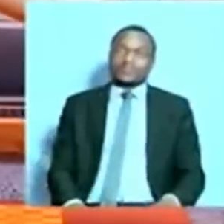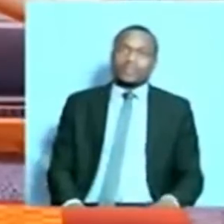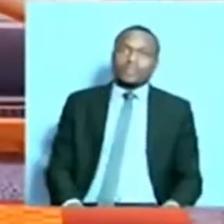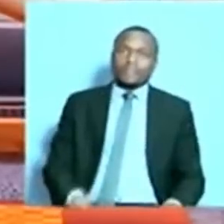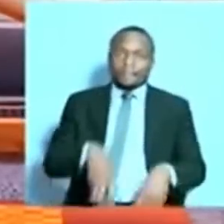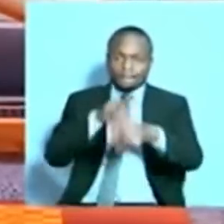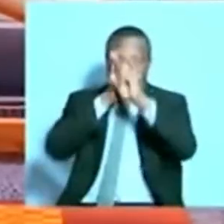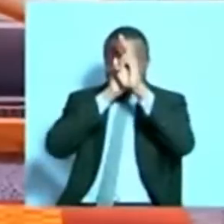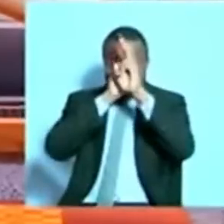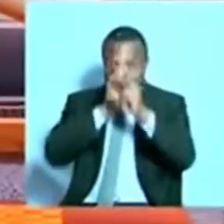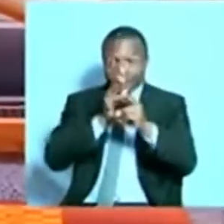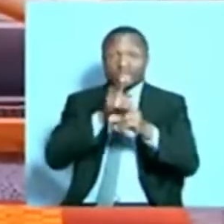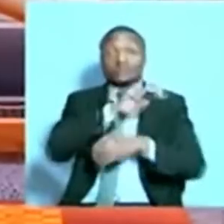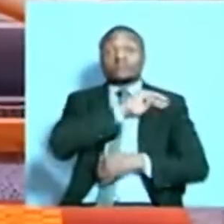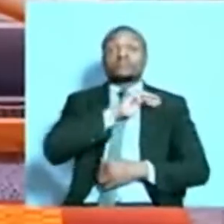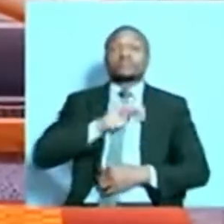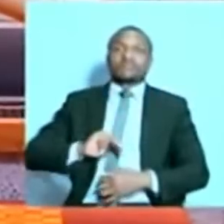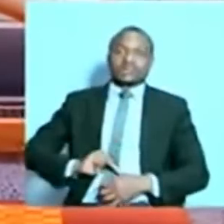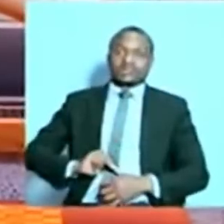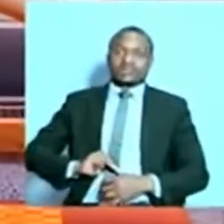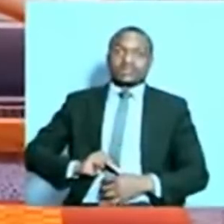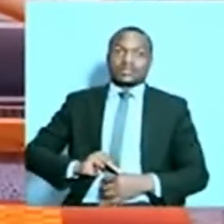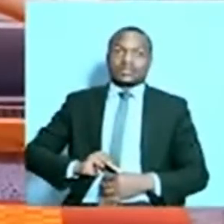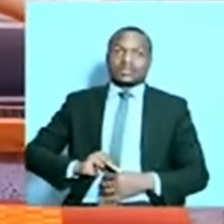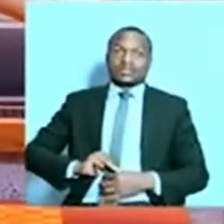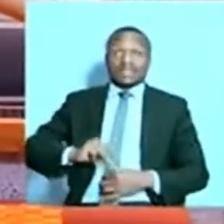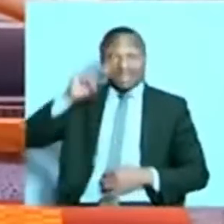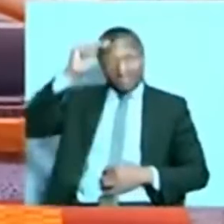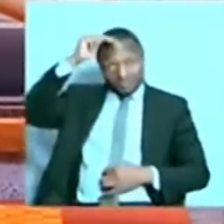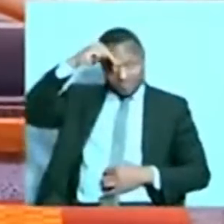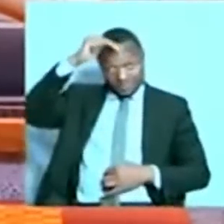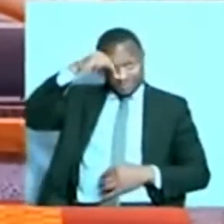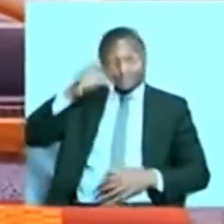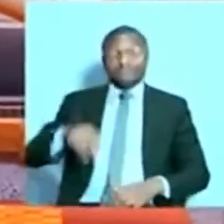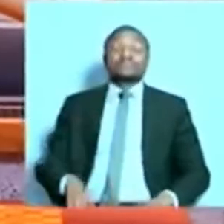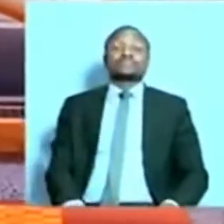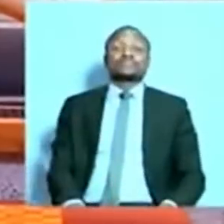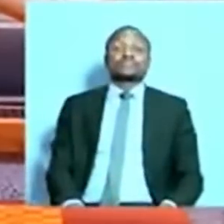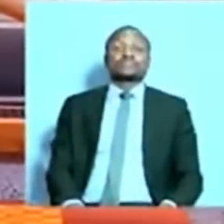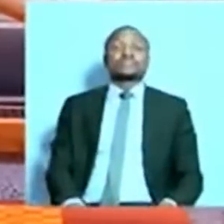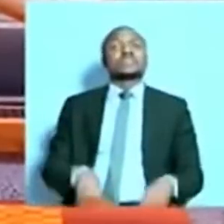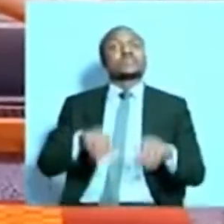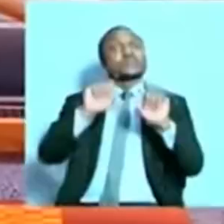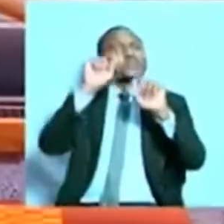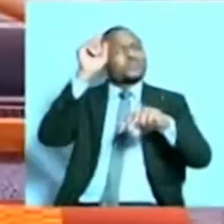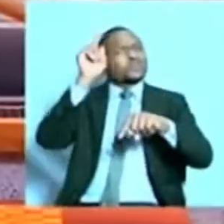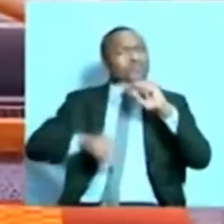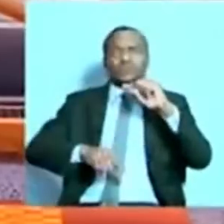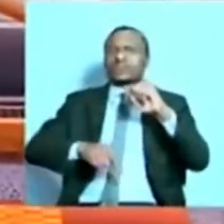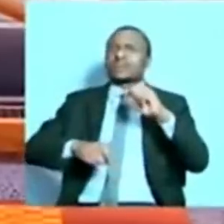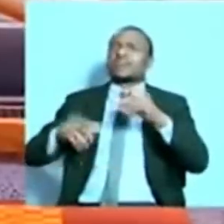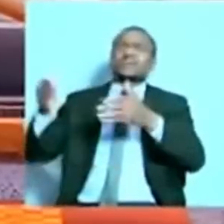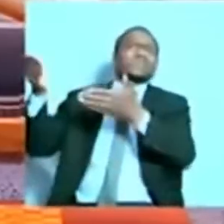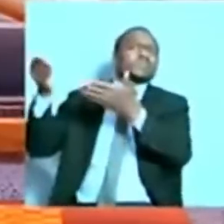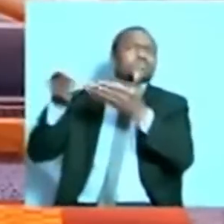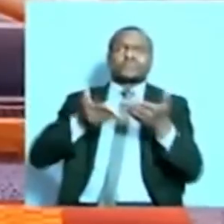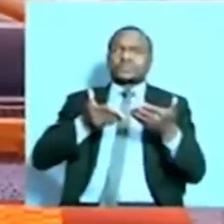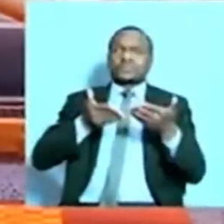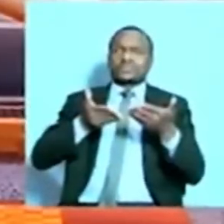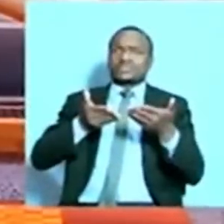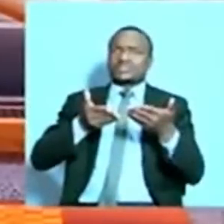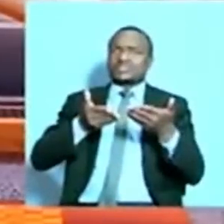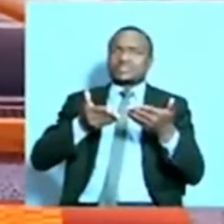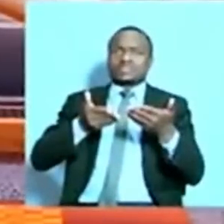The Honorable Member for Nakonde, you cannot raise a point of order on the